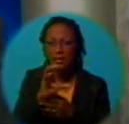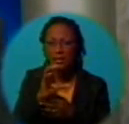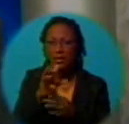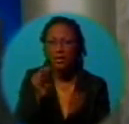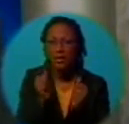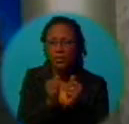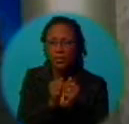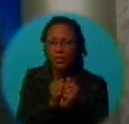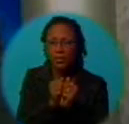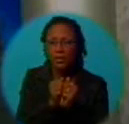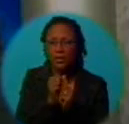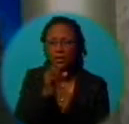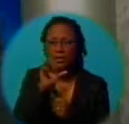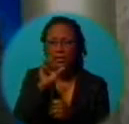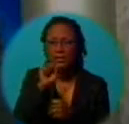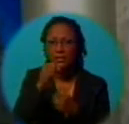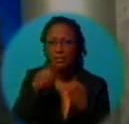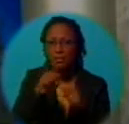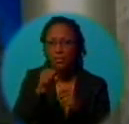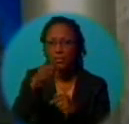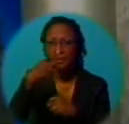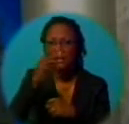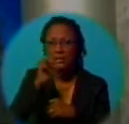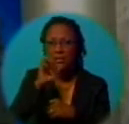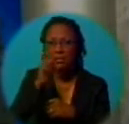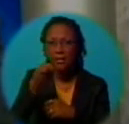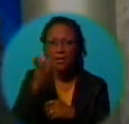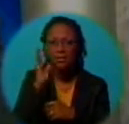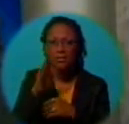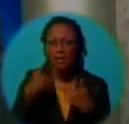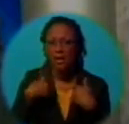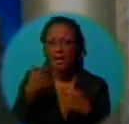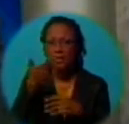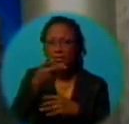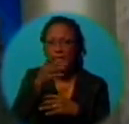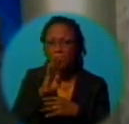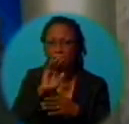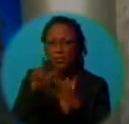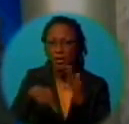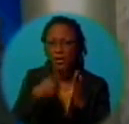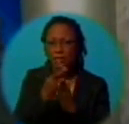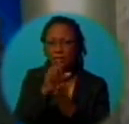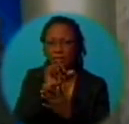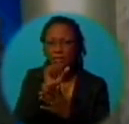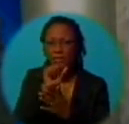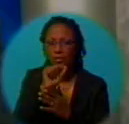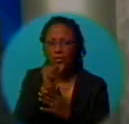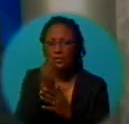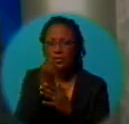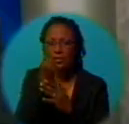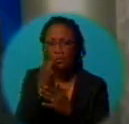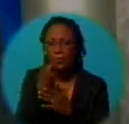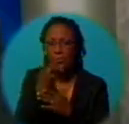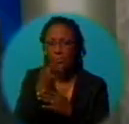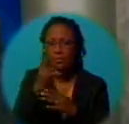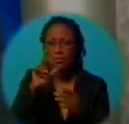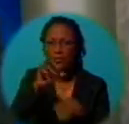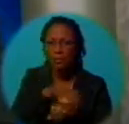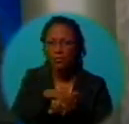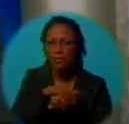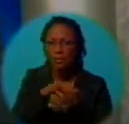sports programming provider, Sportsmax, will be carrying virtually 24 hours of the 2012 London Olympiad.